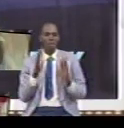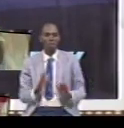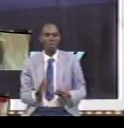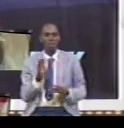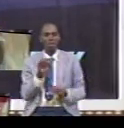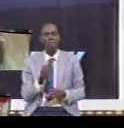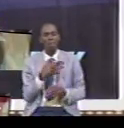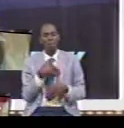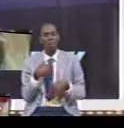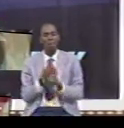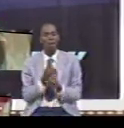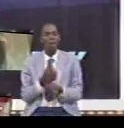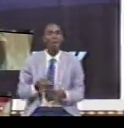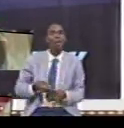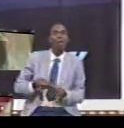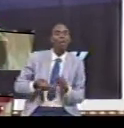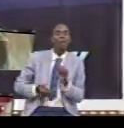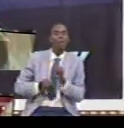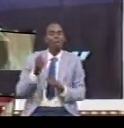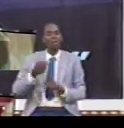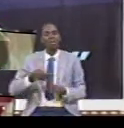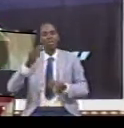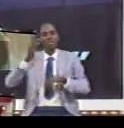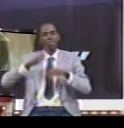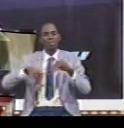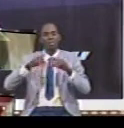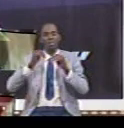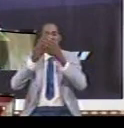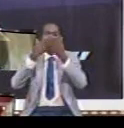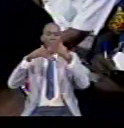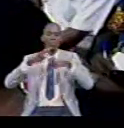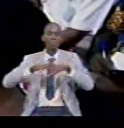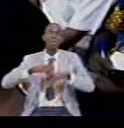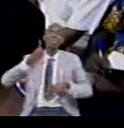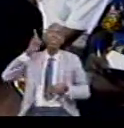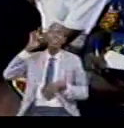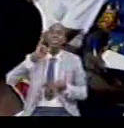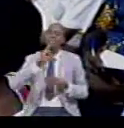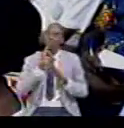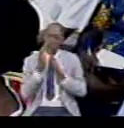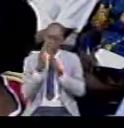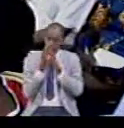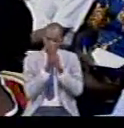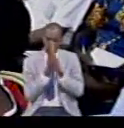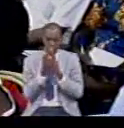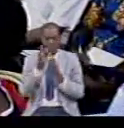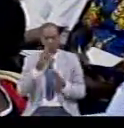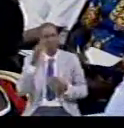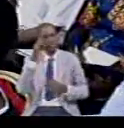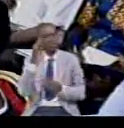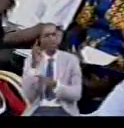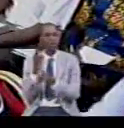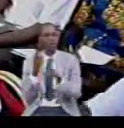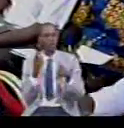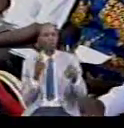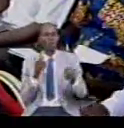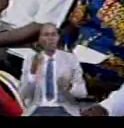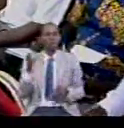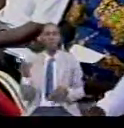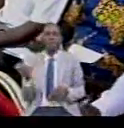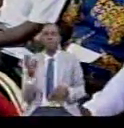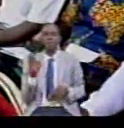higher than the heavens, is praying for you. Look at chapter 9 of Hebrews. Hebrews